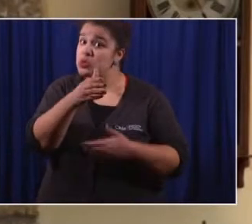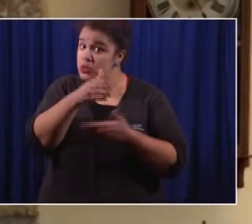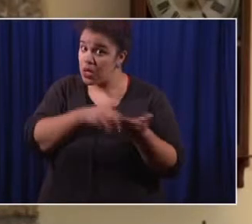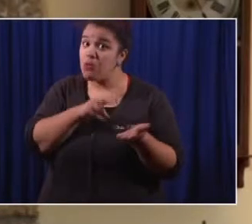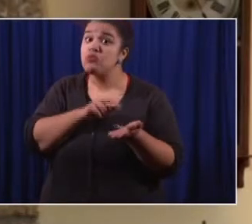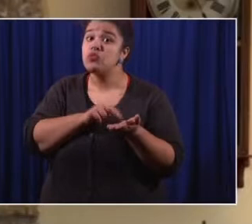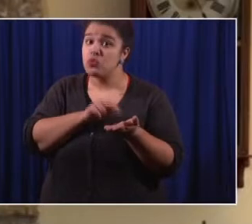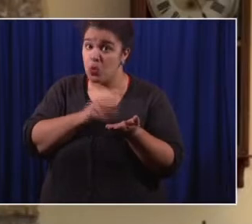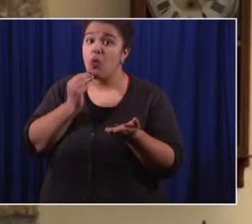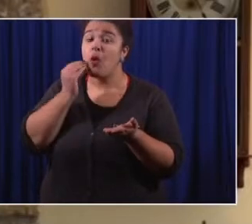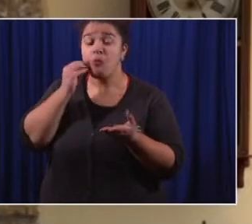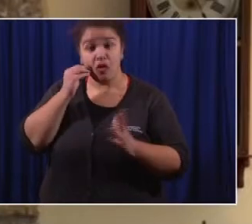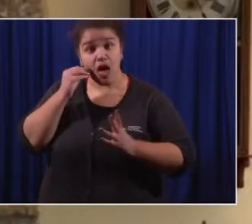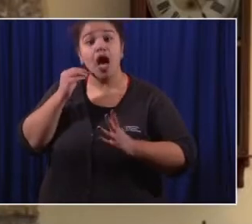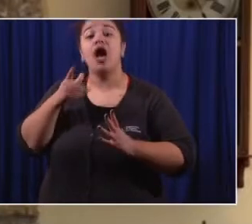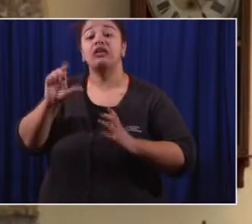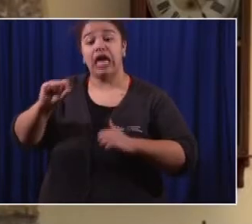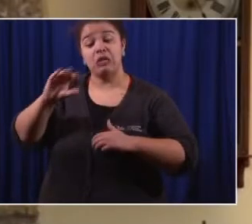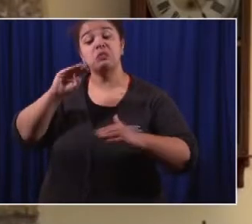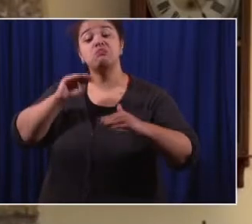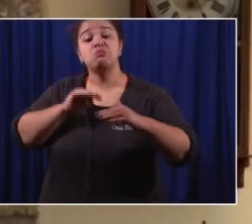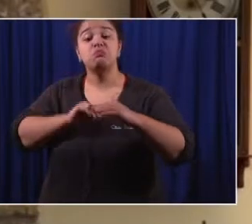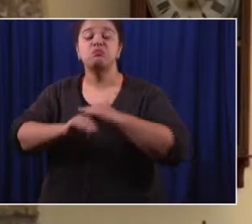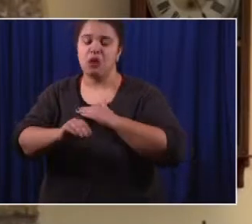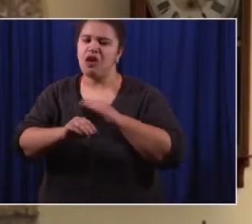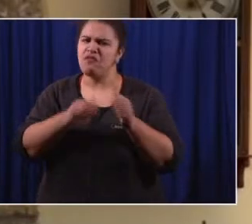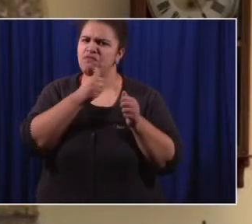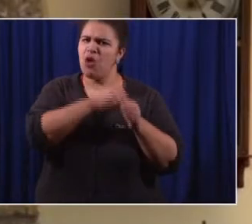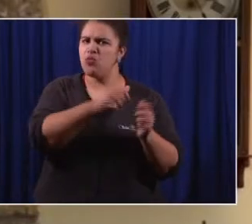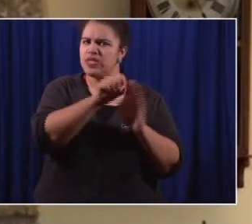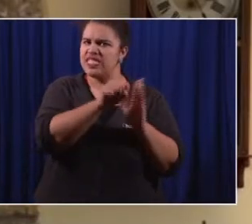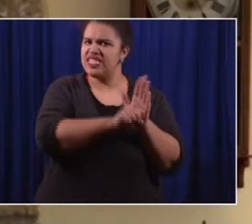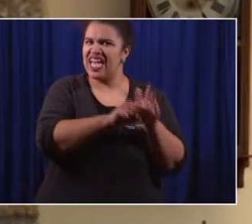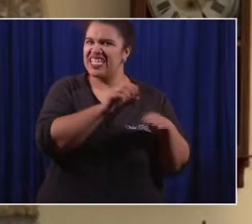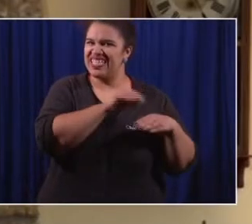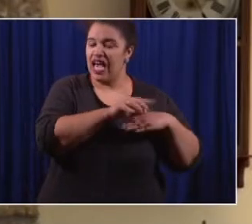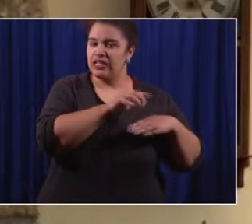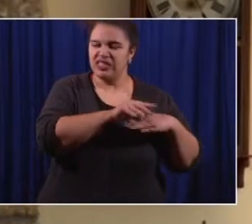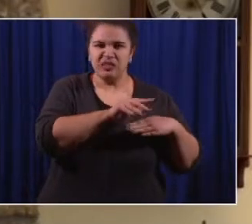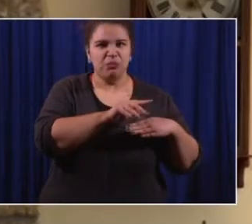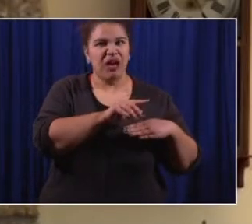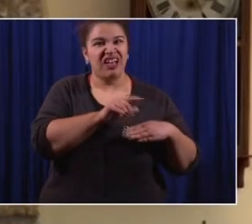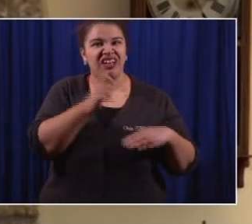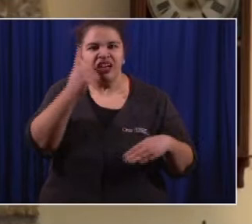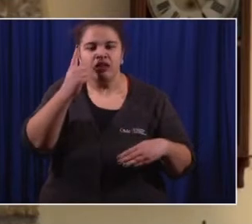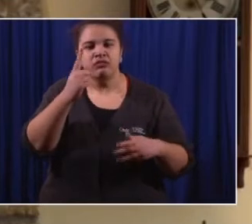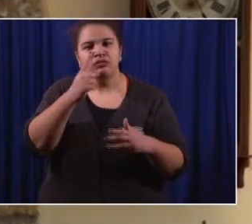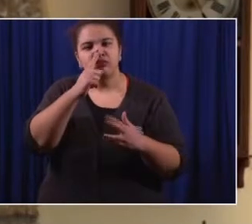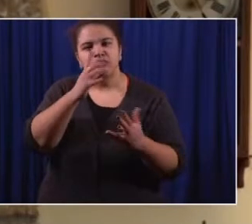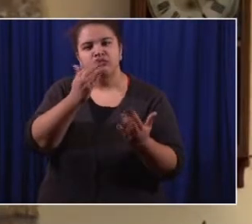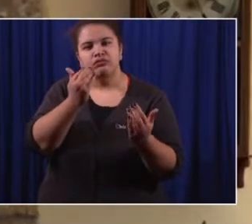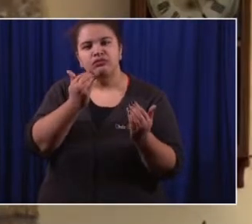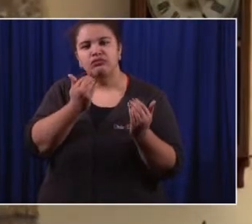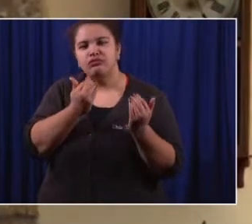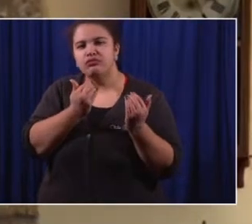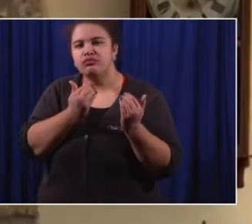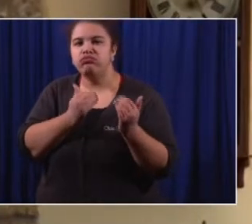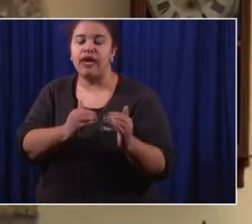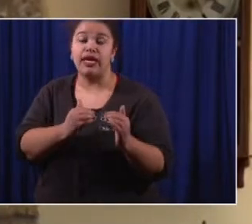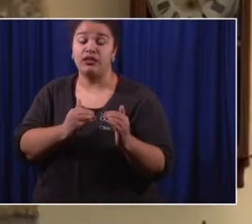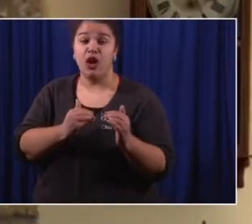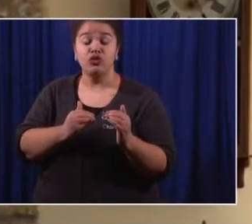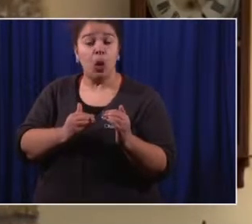inside, the state's guidance is still fairly strict, which our viewer says limits what nursing homes are willing to